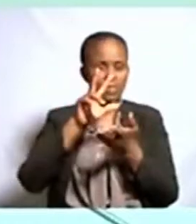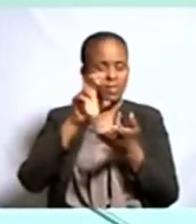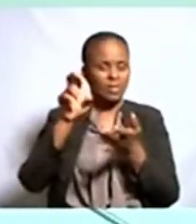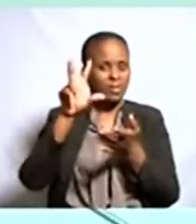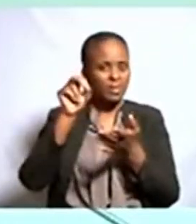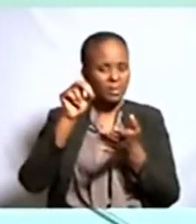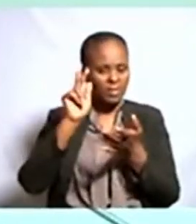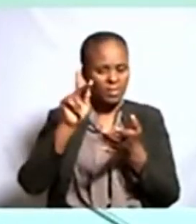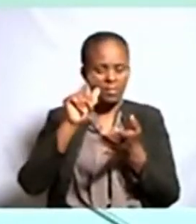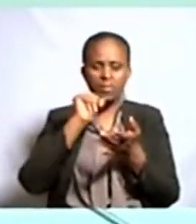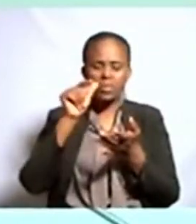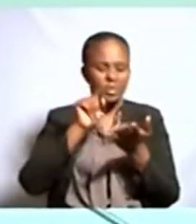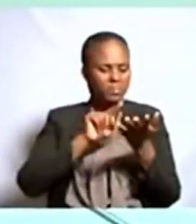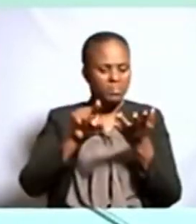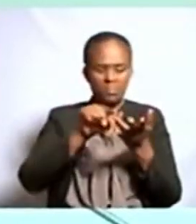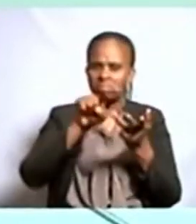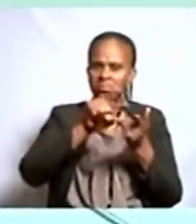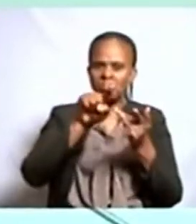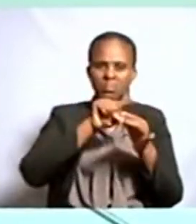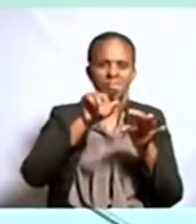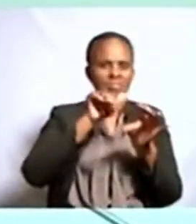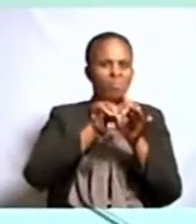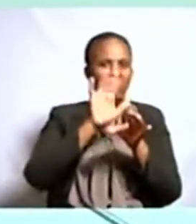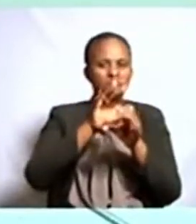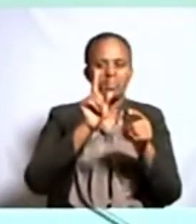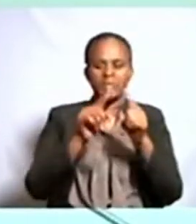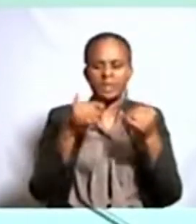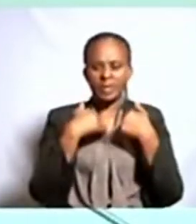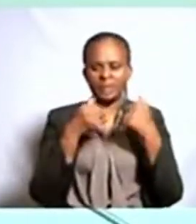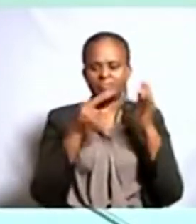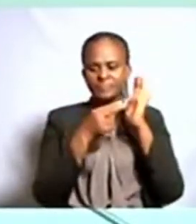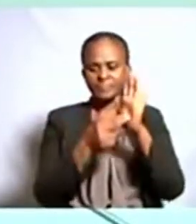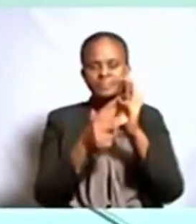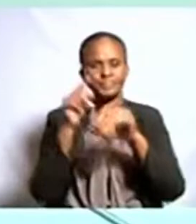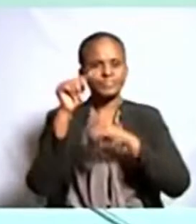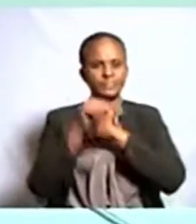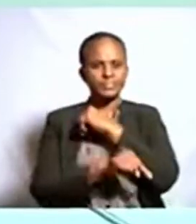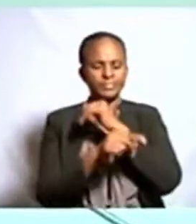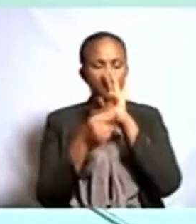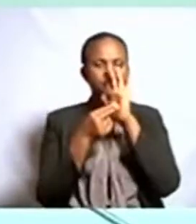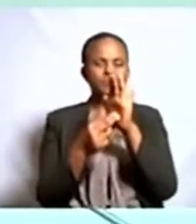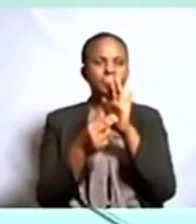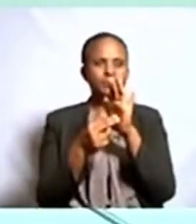2,477,330 kwacha were not accounted for, in that there were no disposal details as